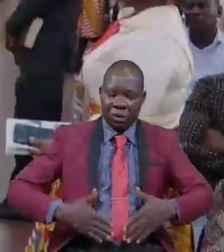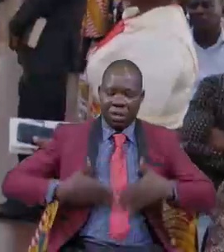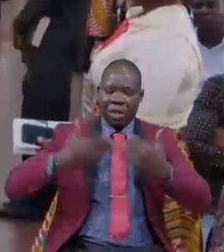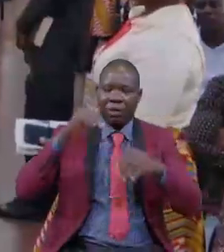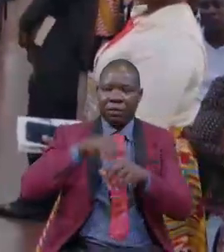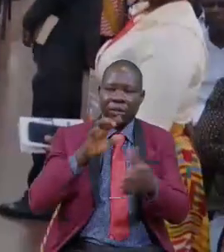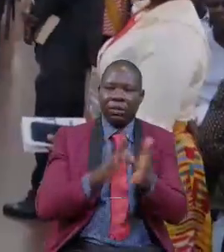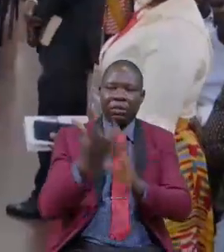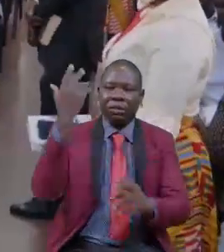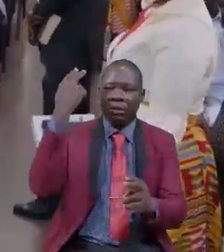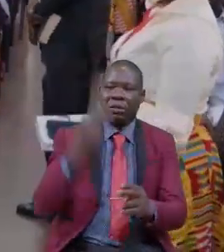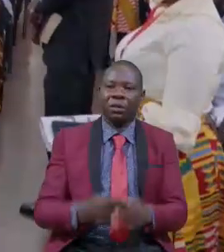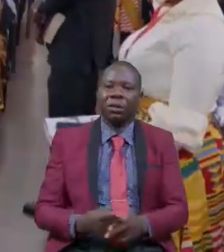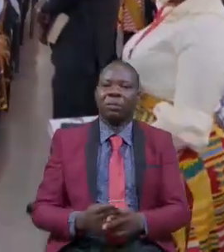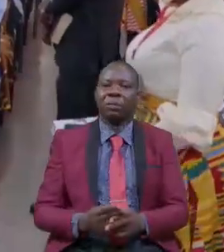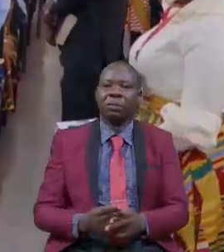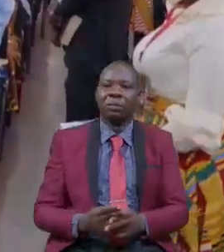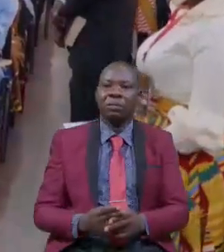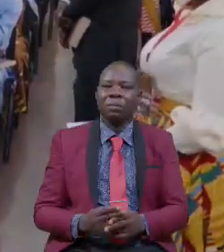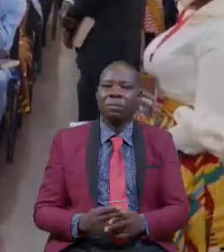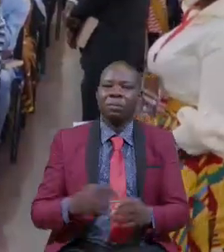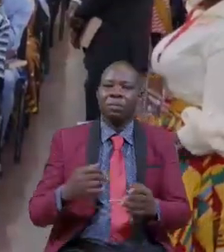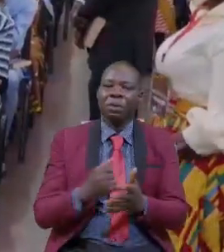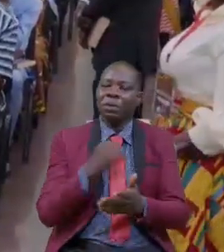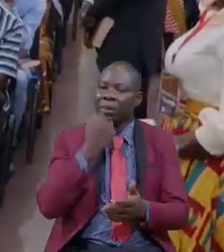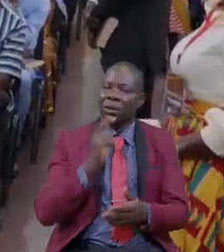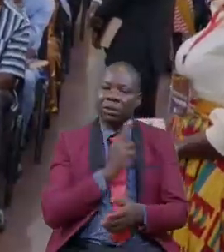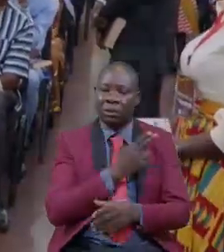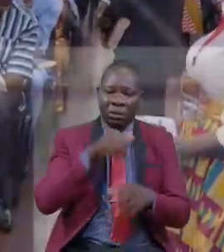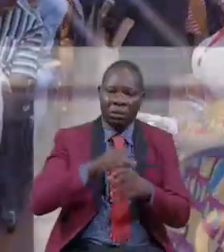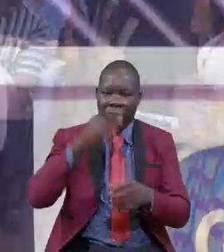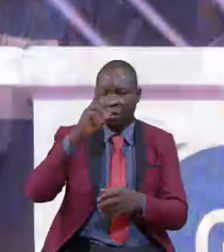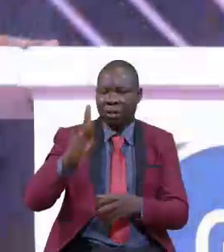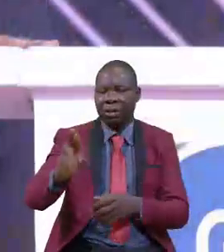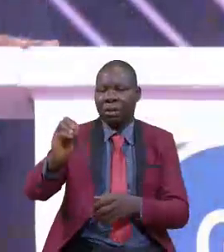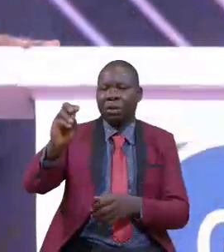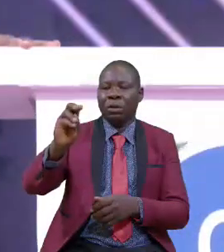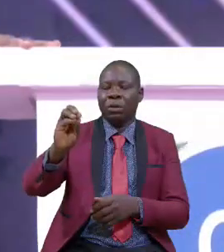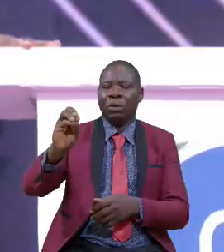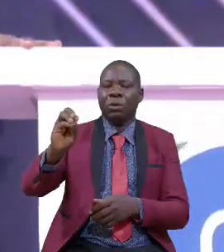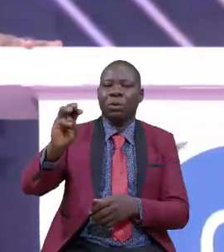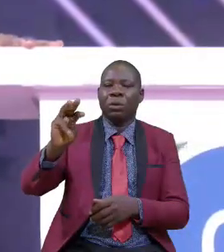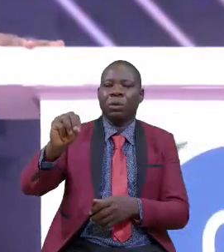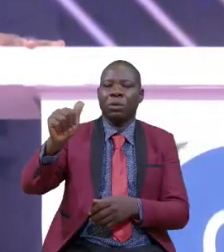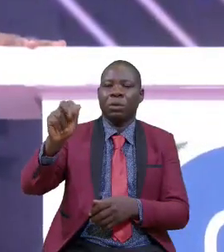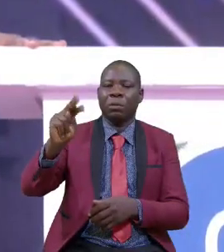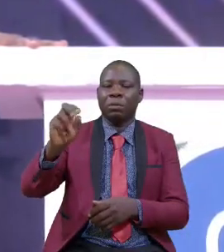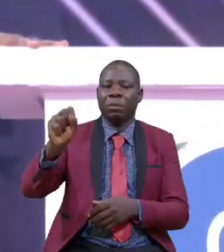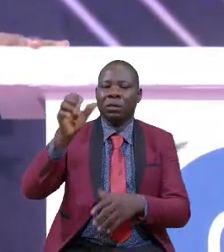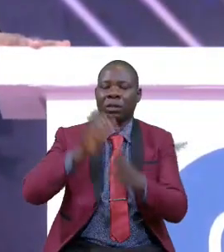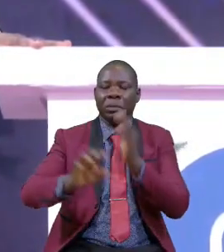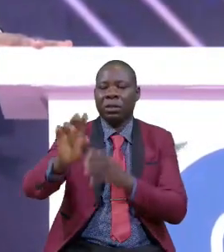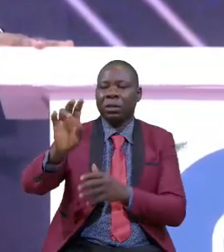name. Yeah. It tells us in Romans chapter 6. Reading from verse 18.